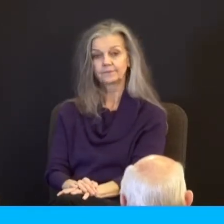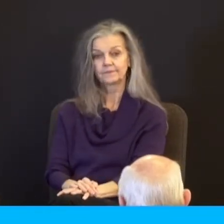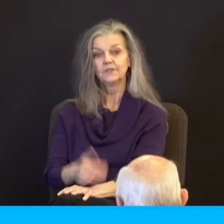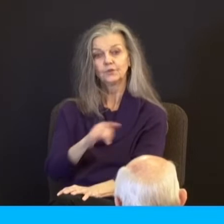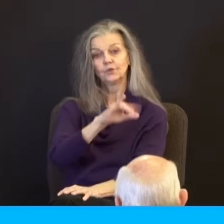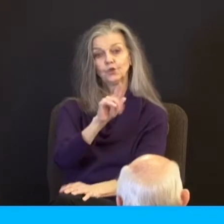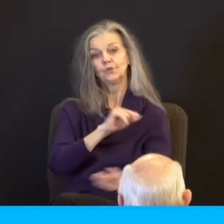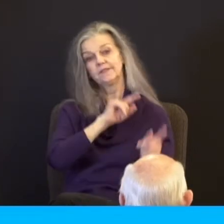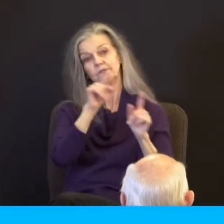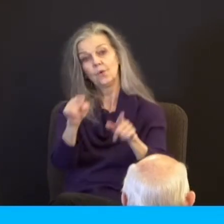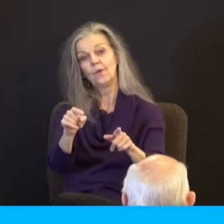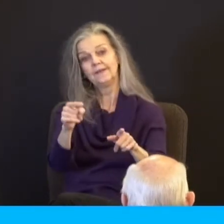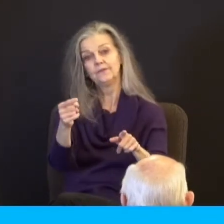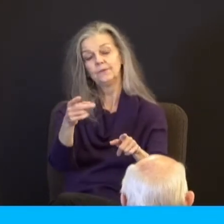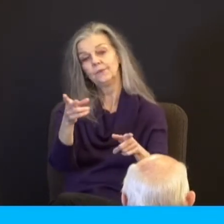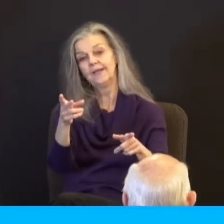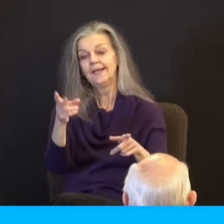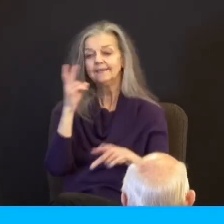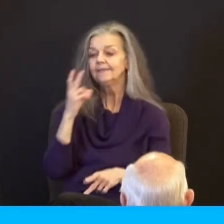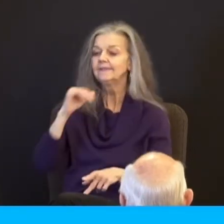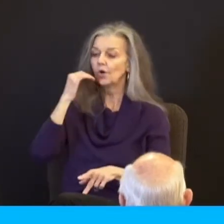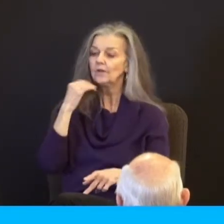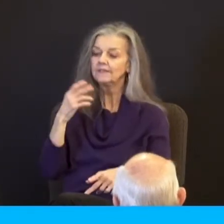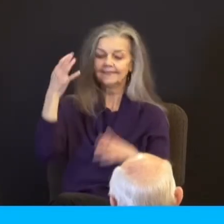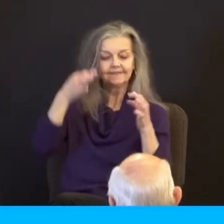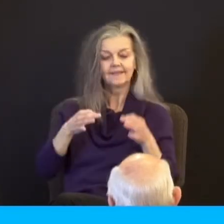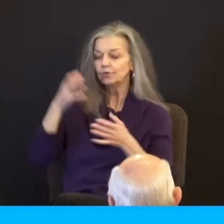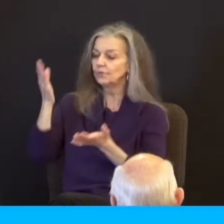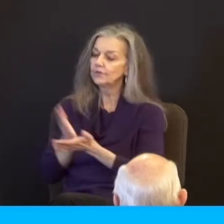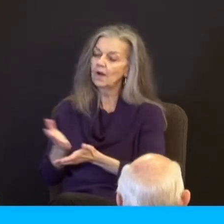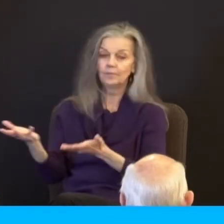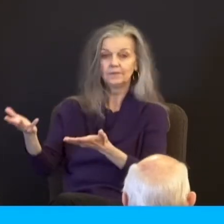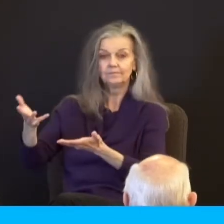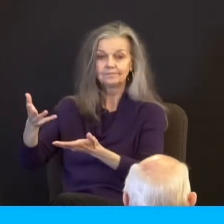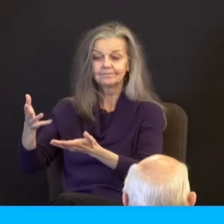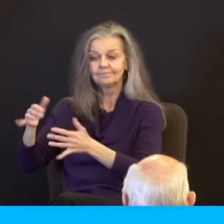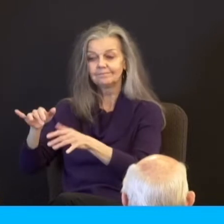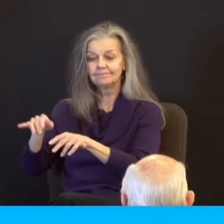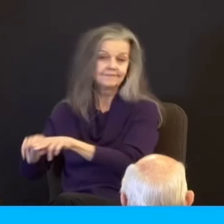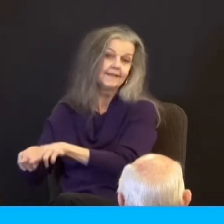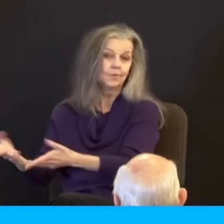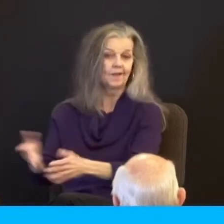Judah's on his way up, thinks she's a harlot, so decides he'll stop and stay a while.